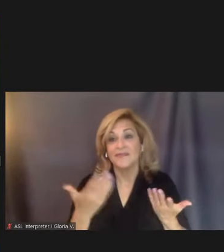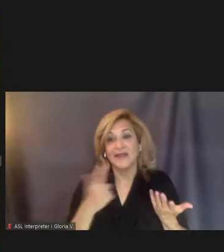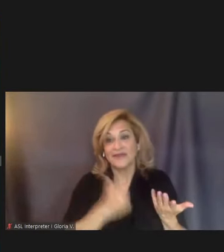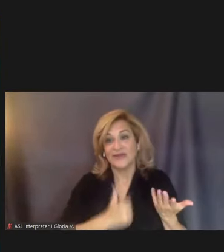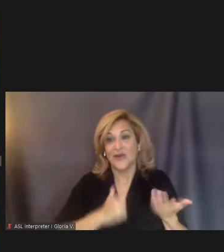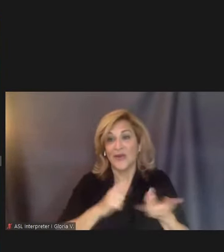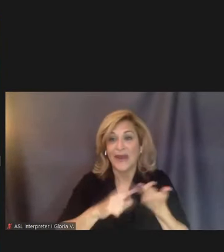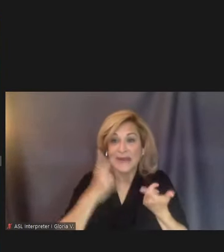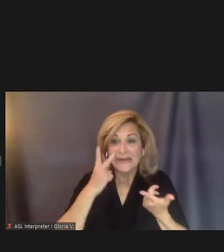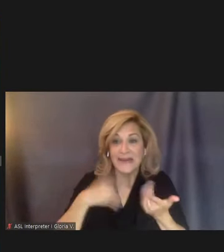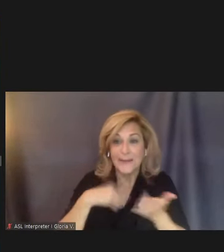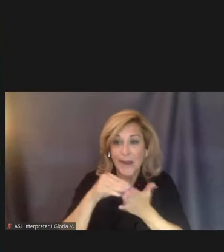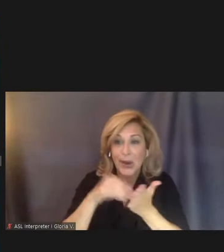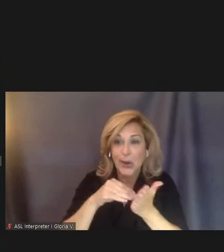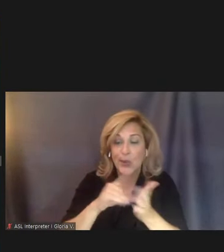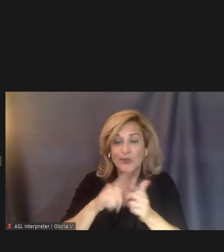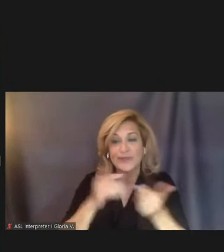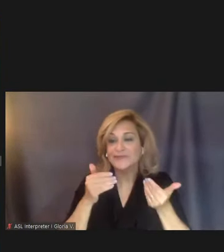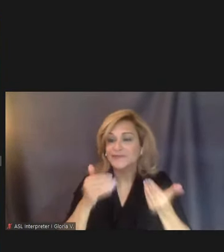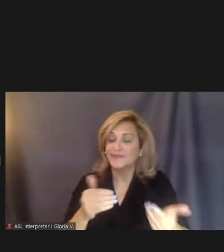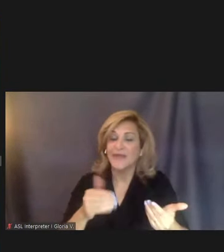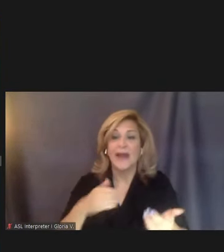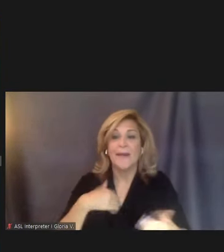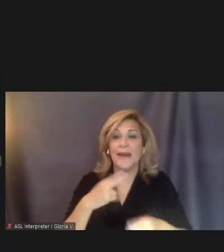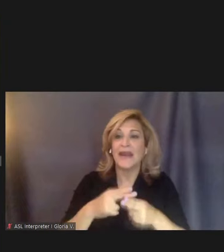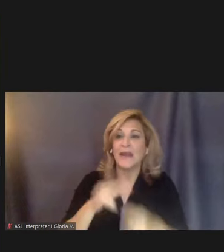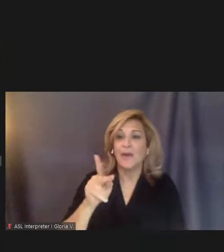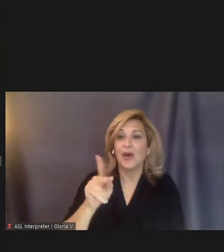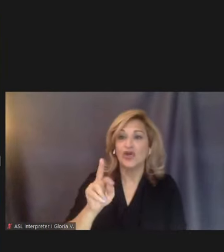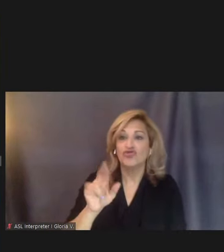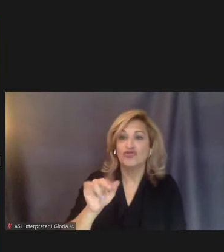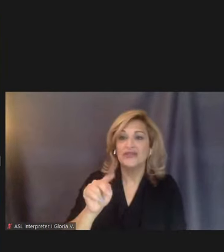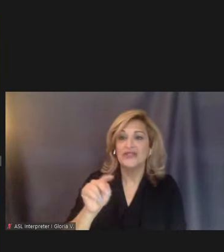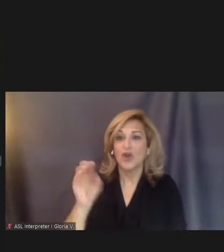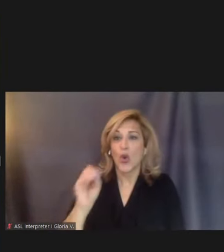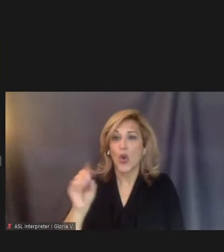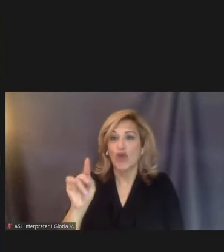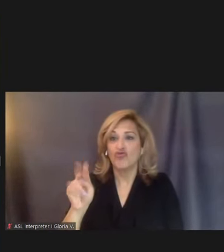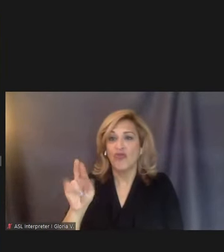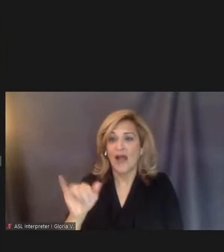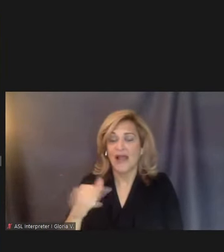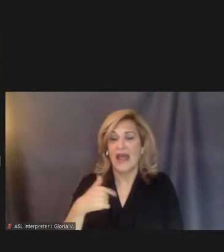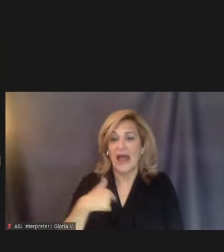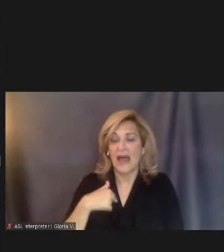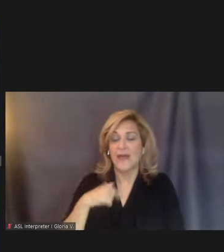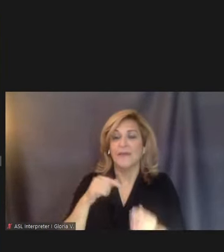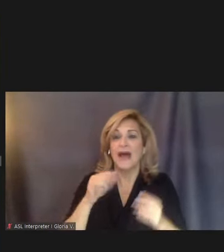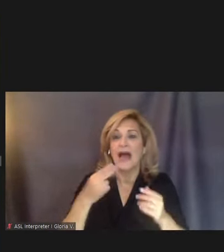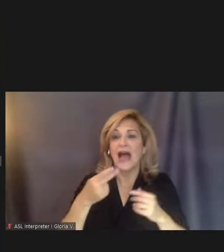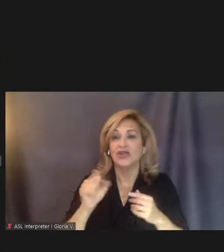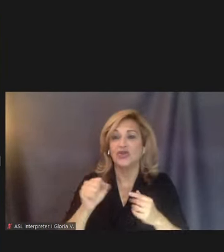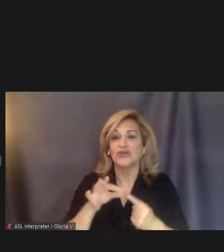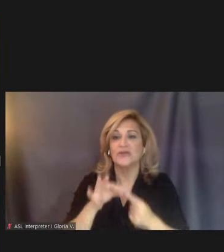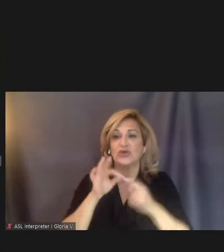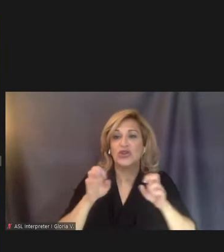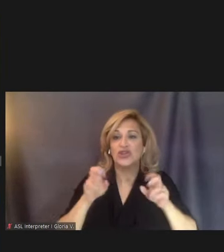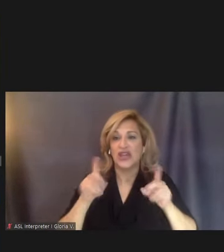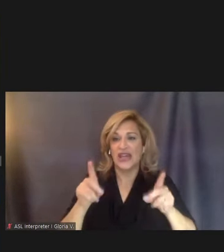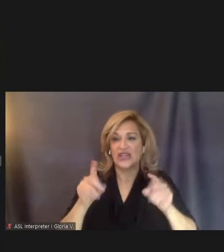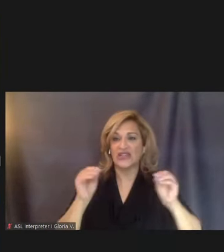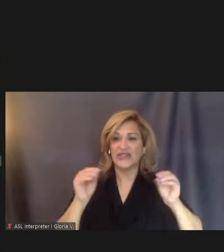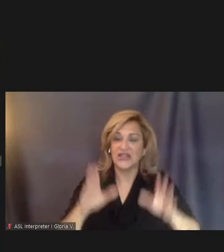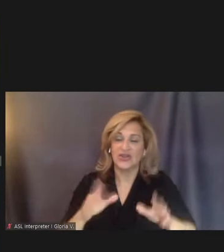go. My name is Kristen O'Reilly. I am a high school special education teacher who works at a New York City Department